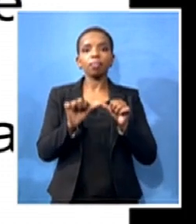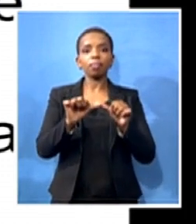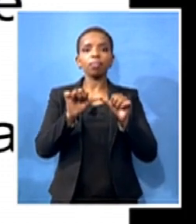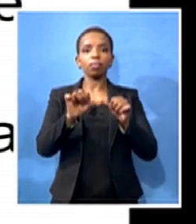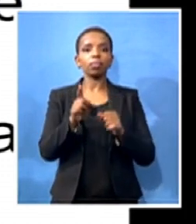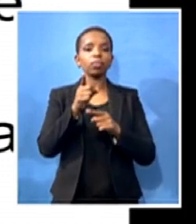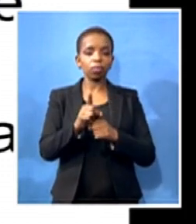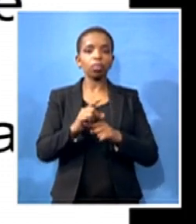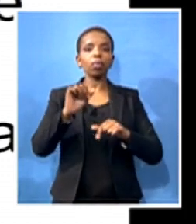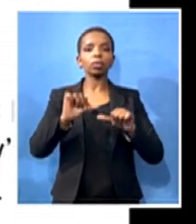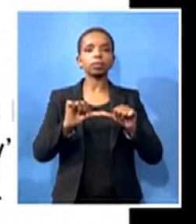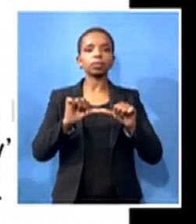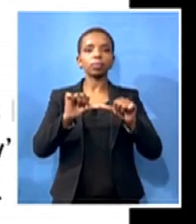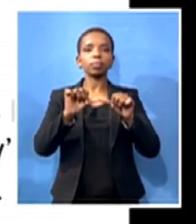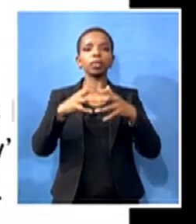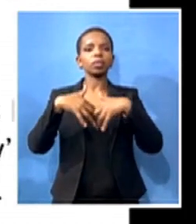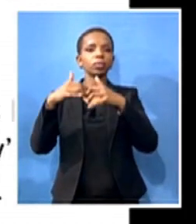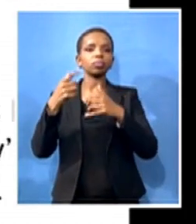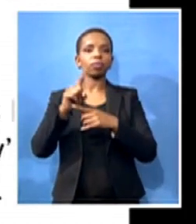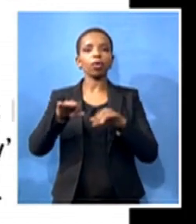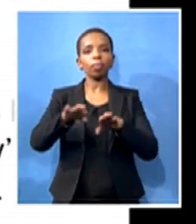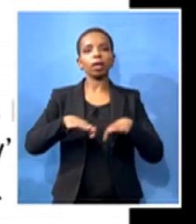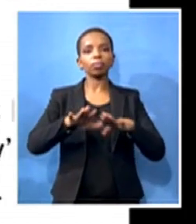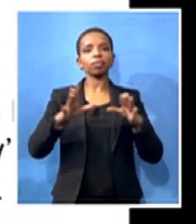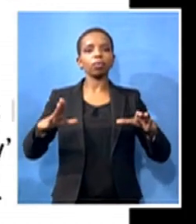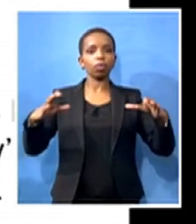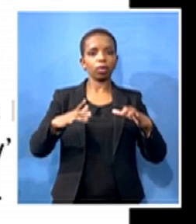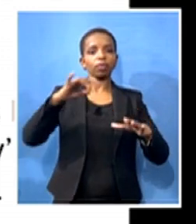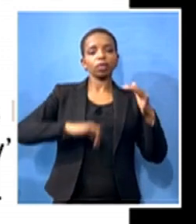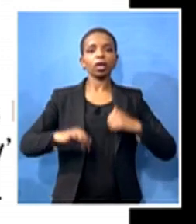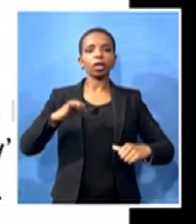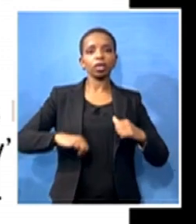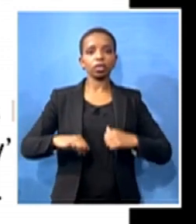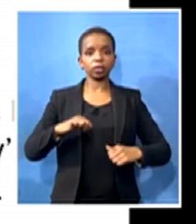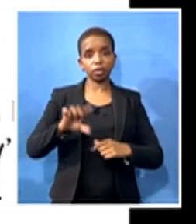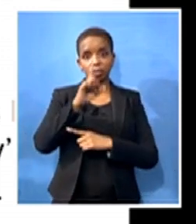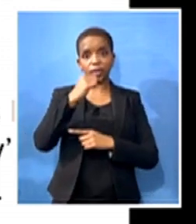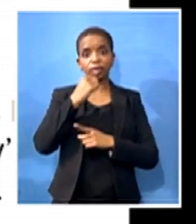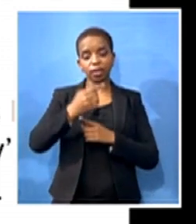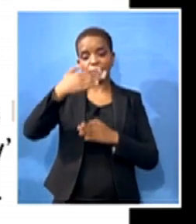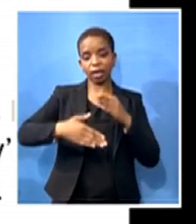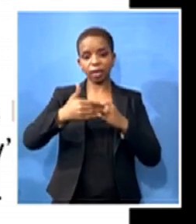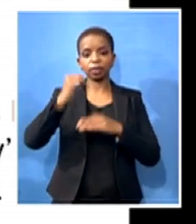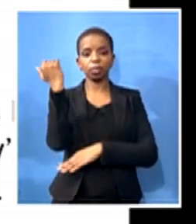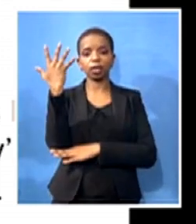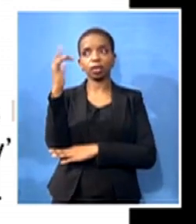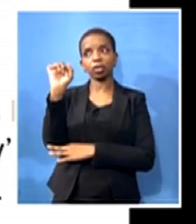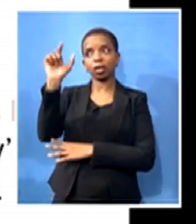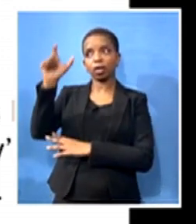what Kate said right at the end of her presentation. So human rights are a